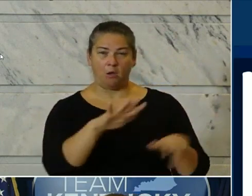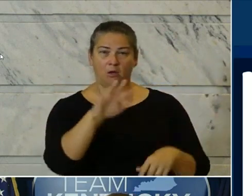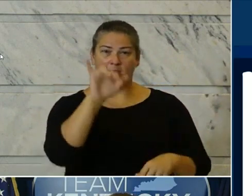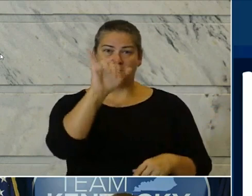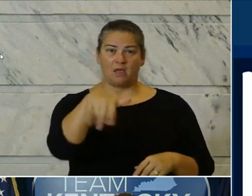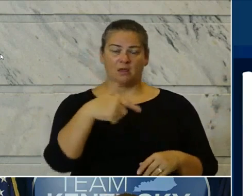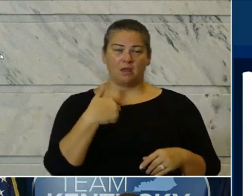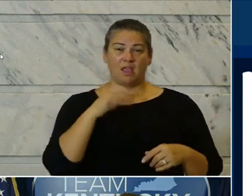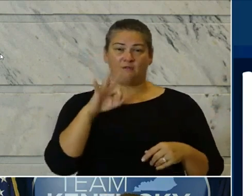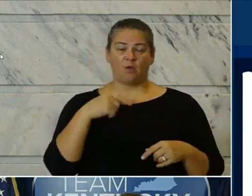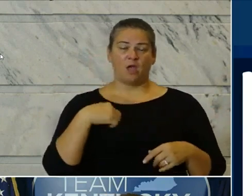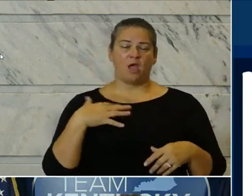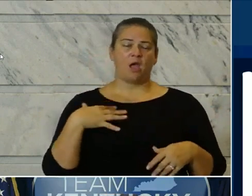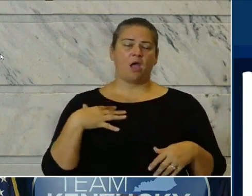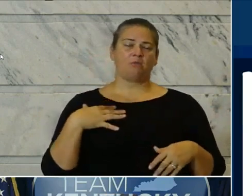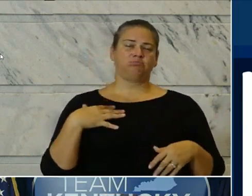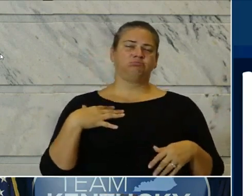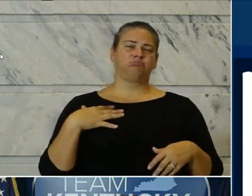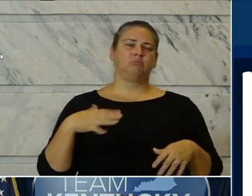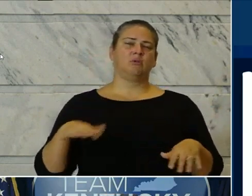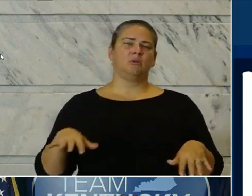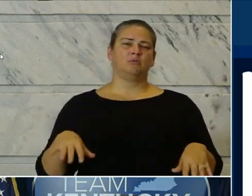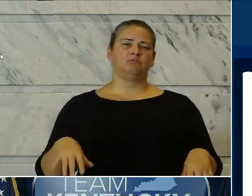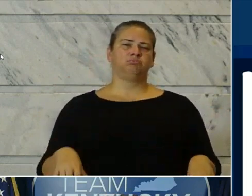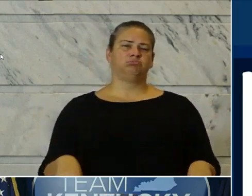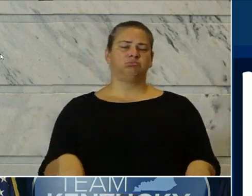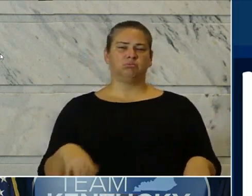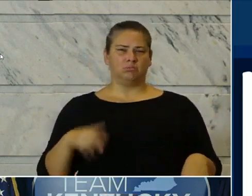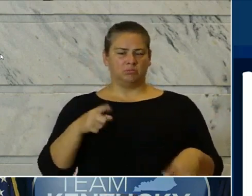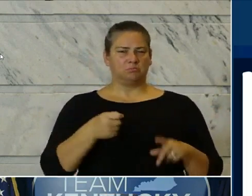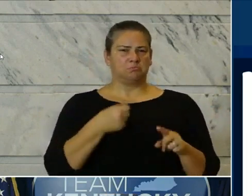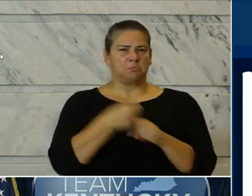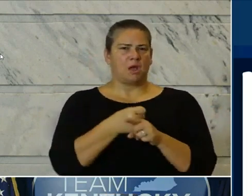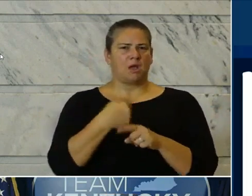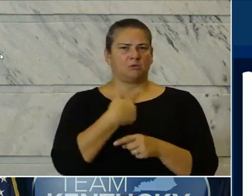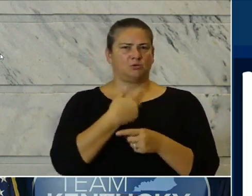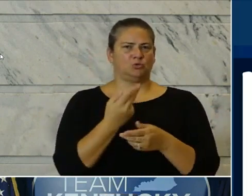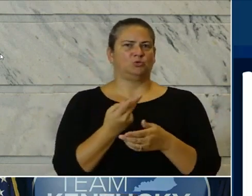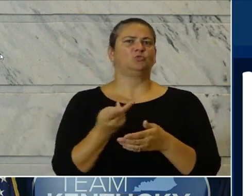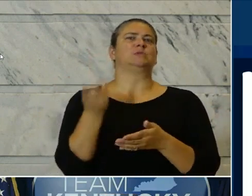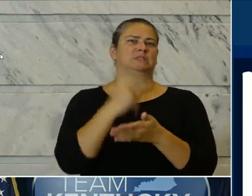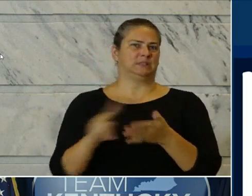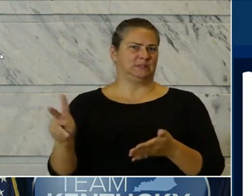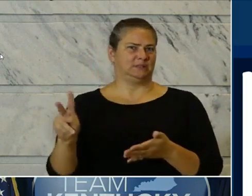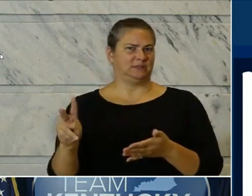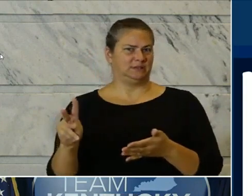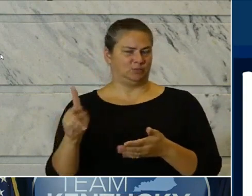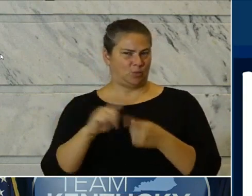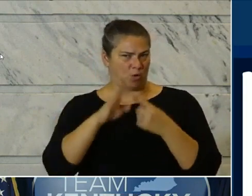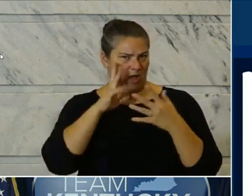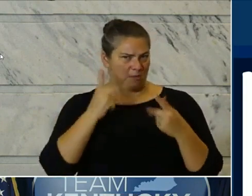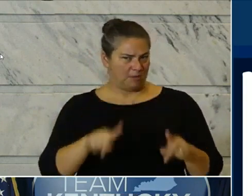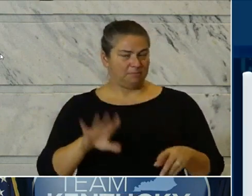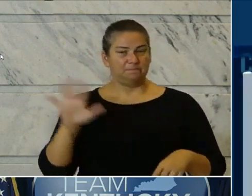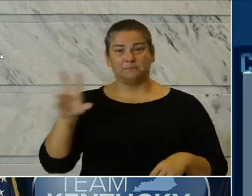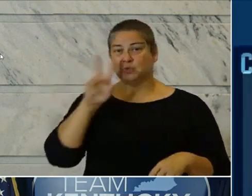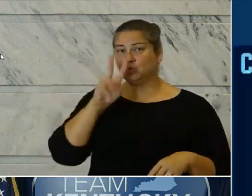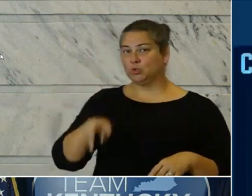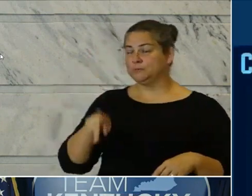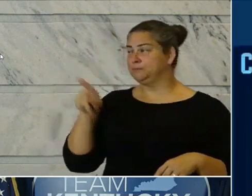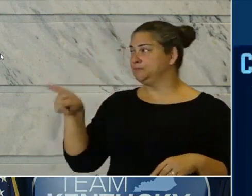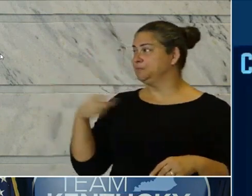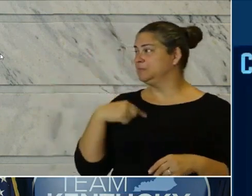2 weeks or a month from now. Let's look at the Kentucky cases, because what we're seeing